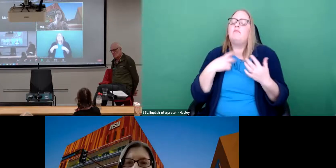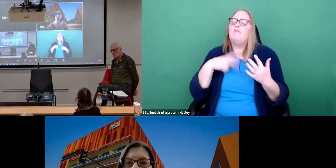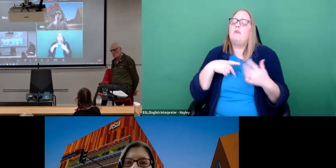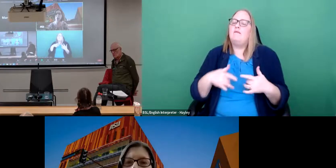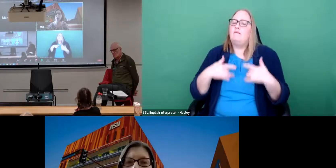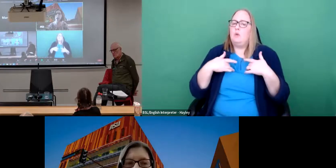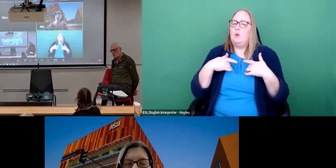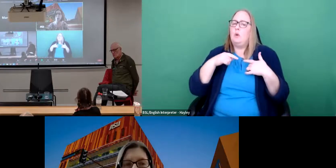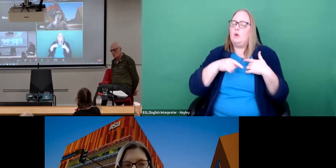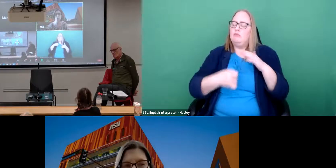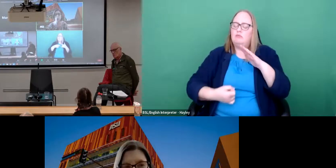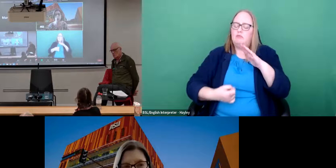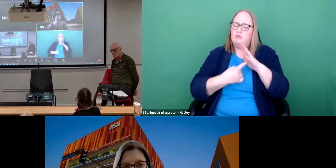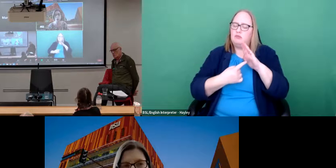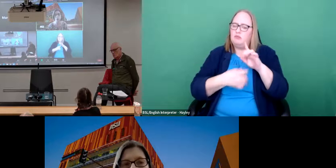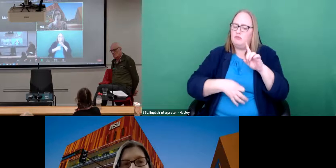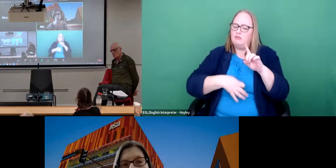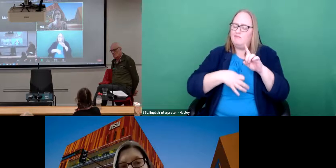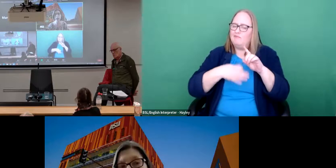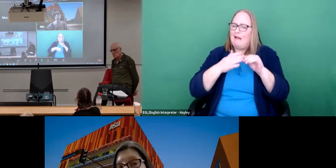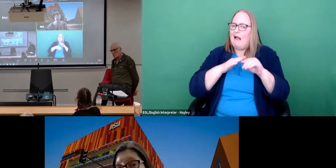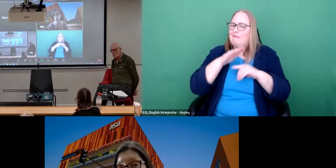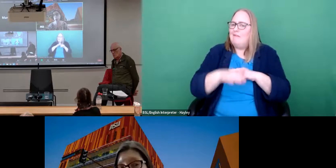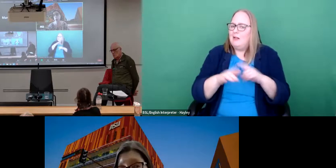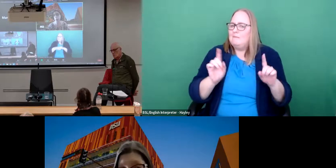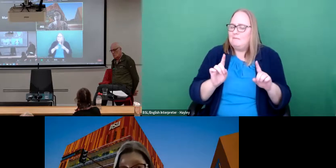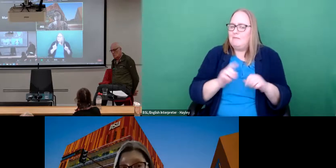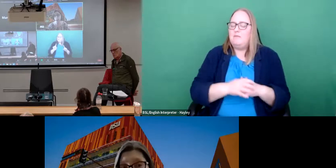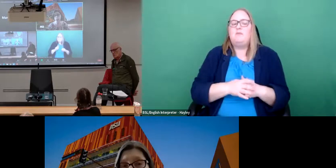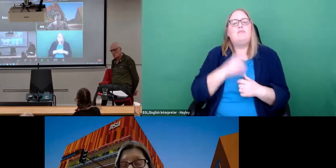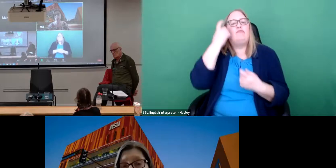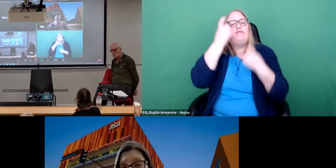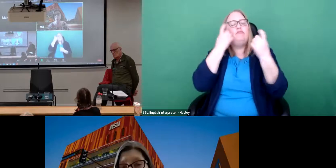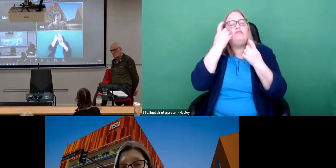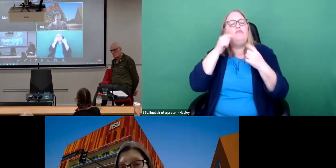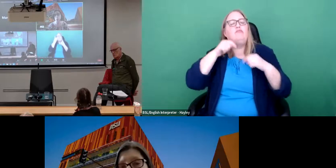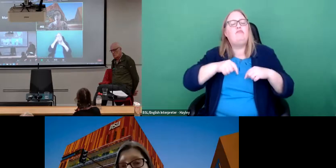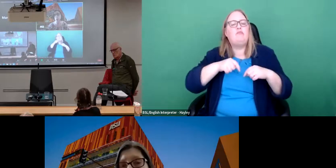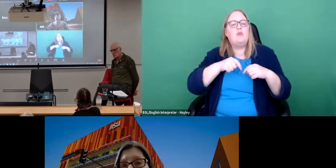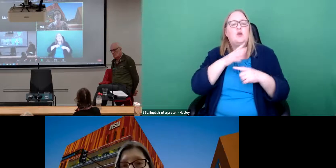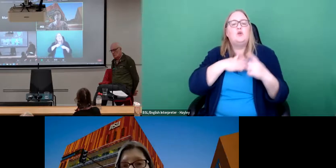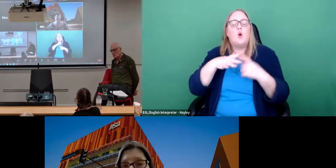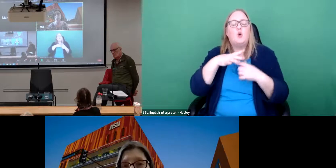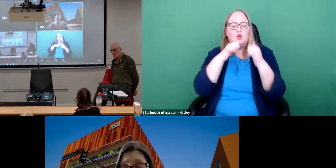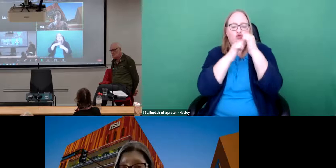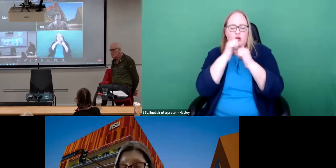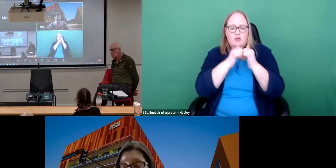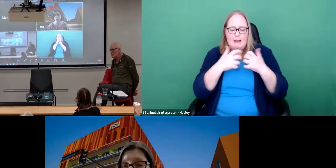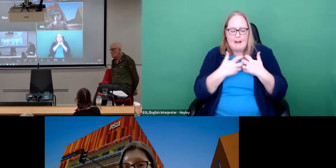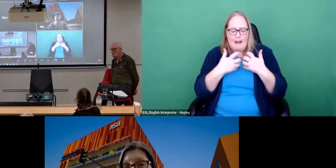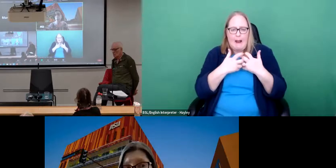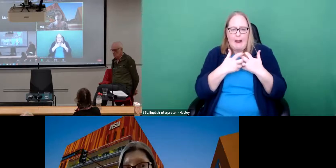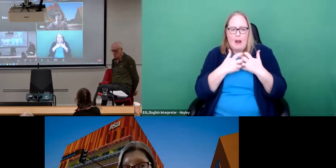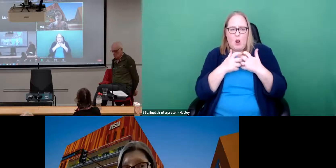for considering how social structures help to shape the context and resources that individuals have